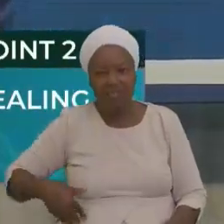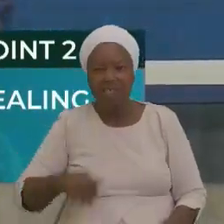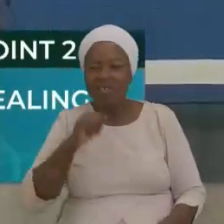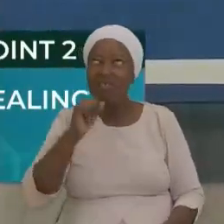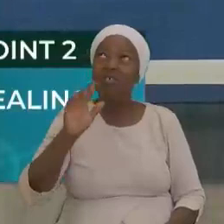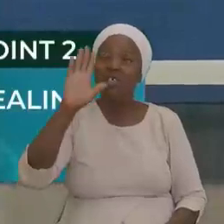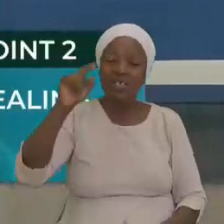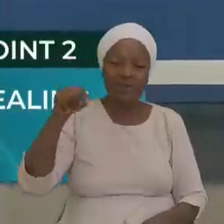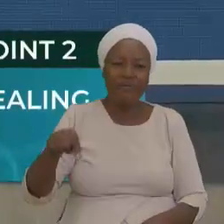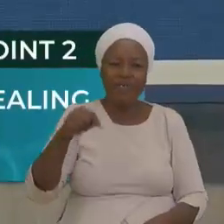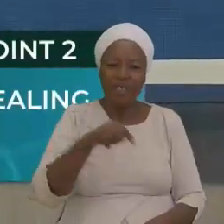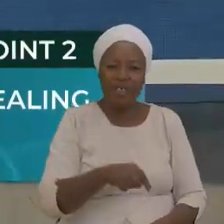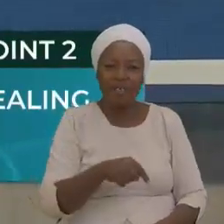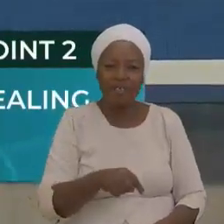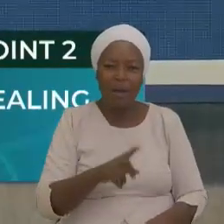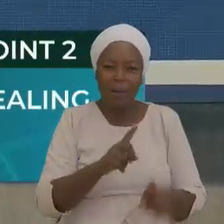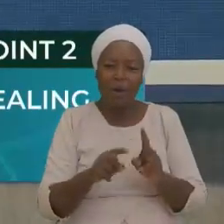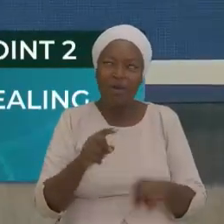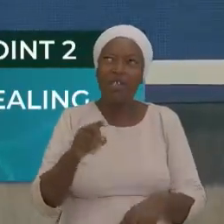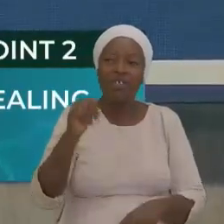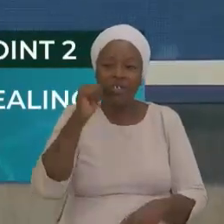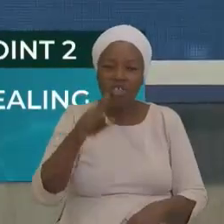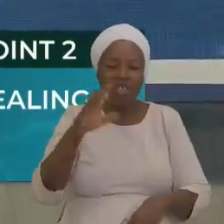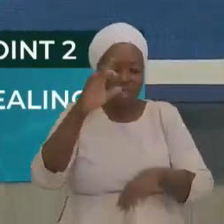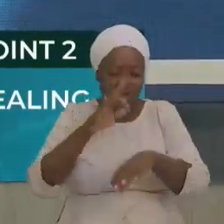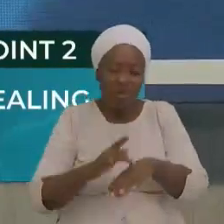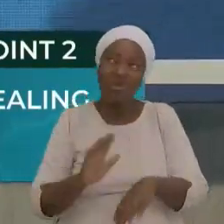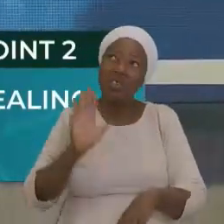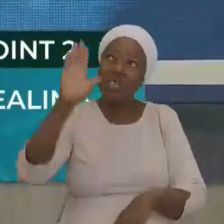feet. He touched his garment.